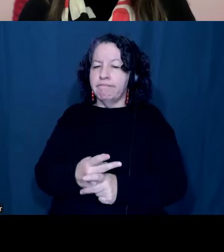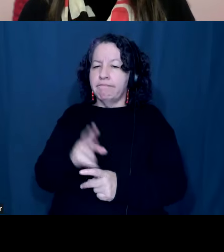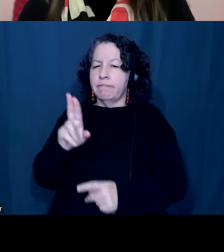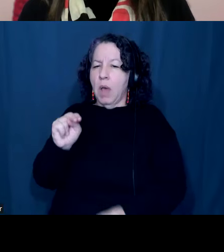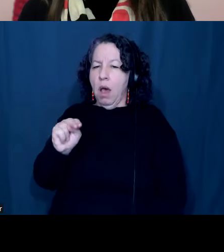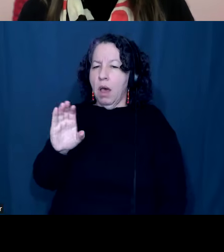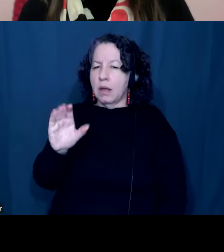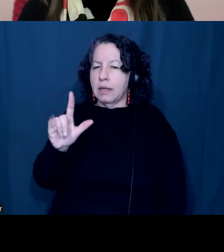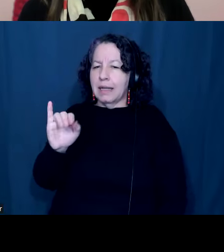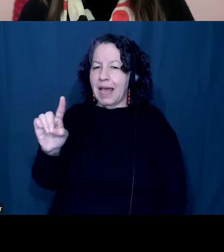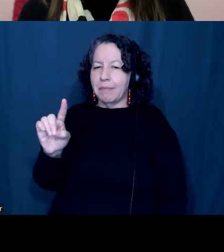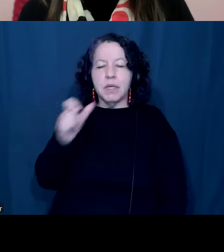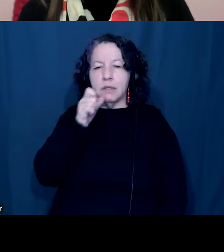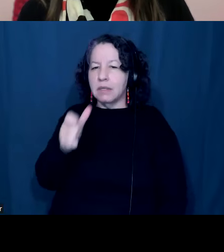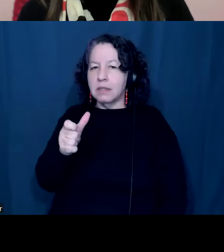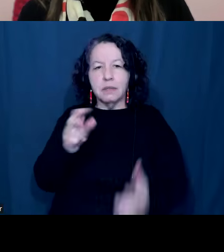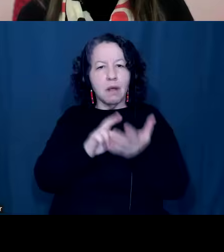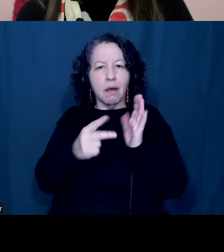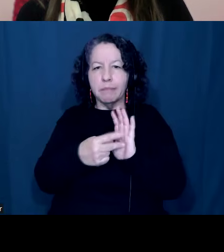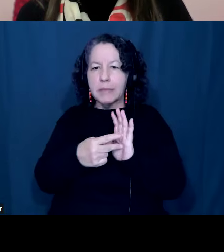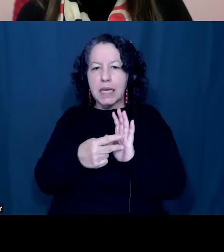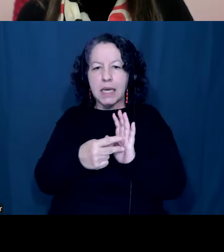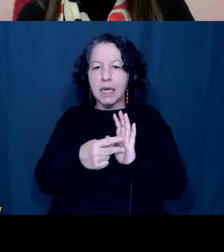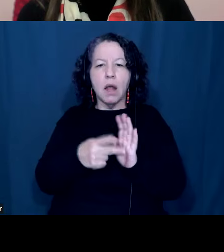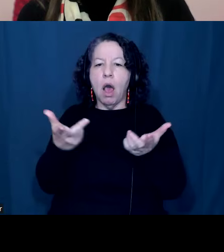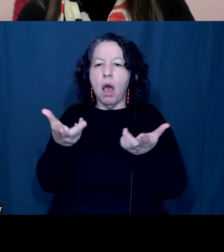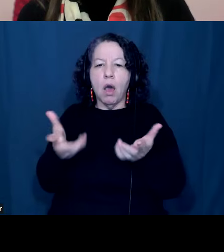Unclaimed does not mean unwanted.